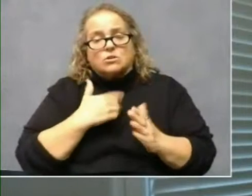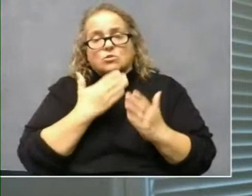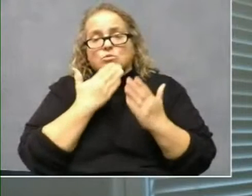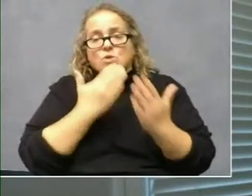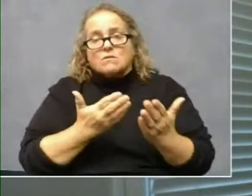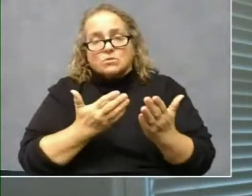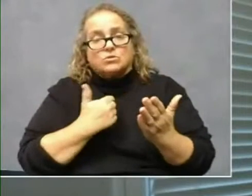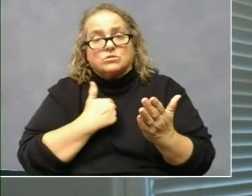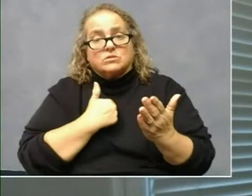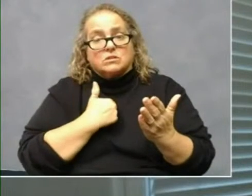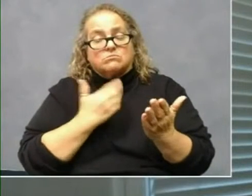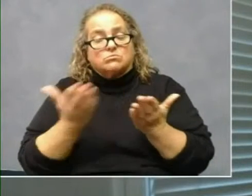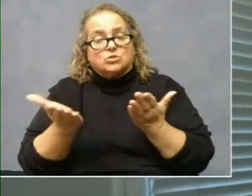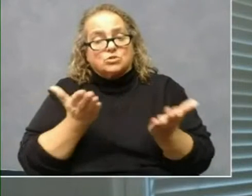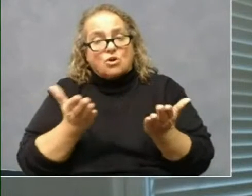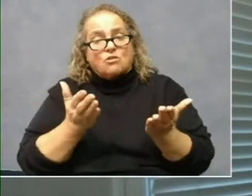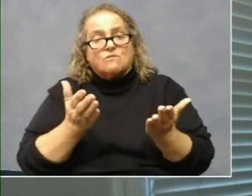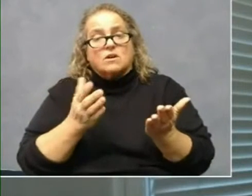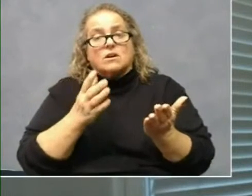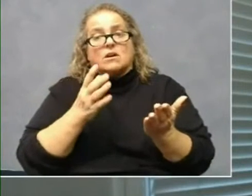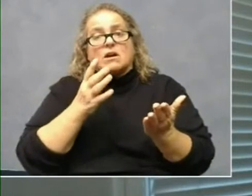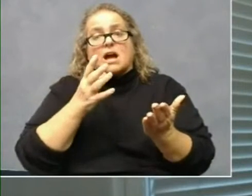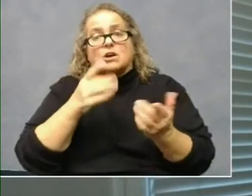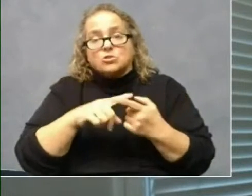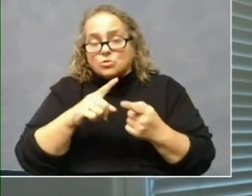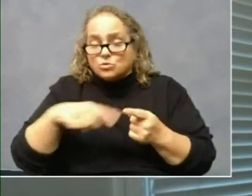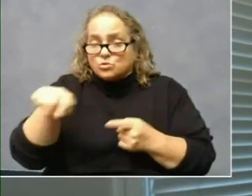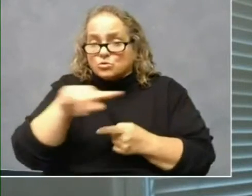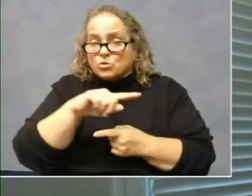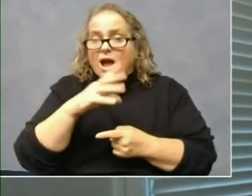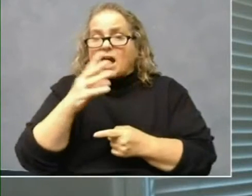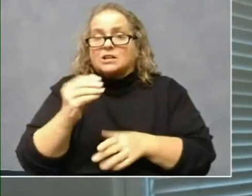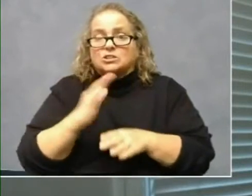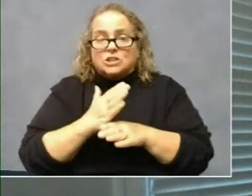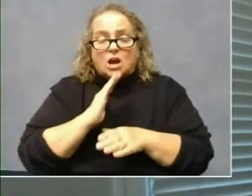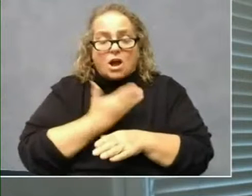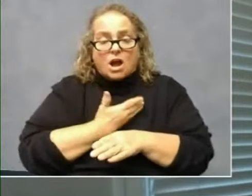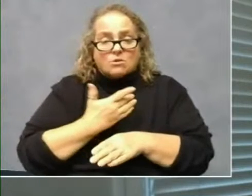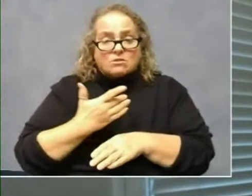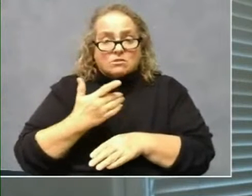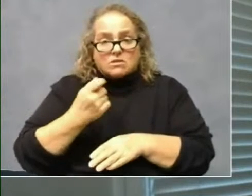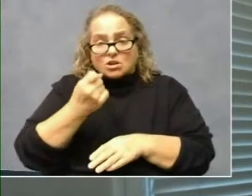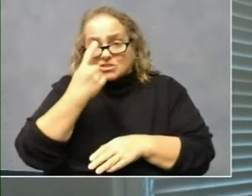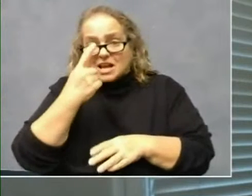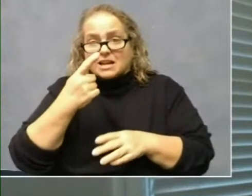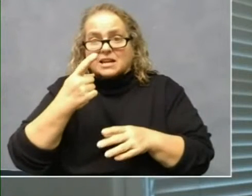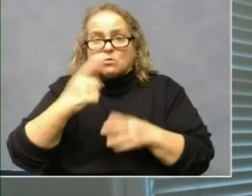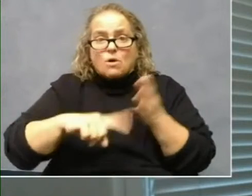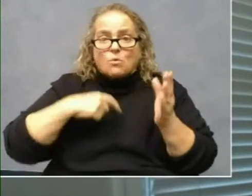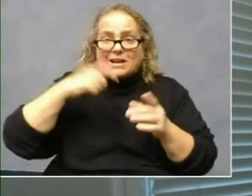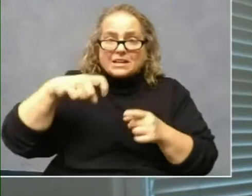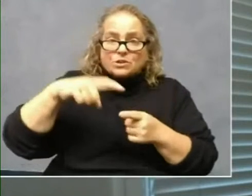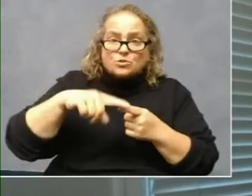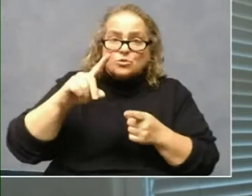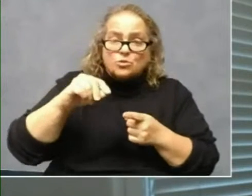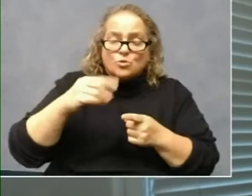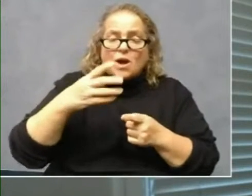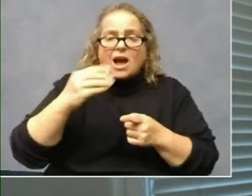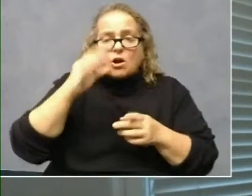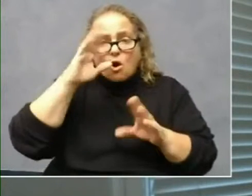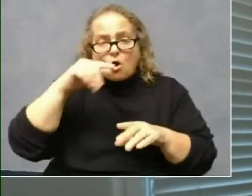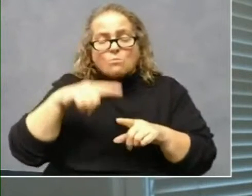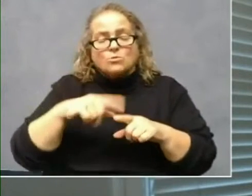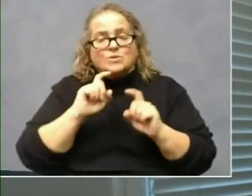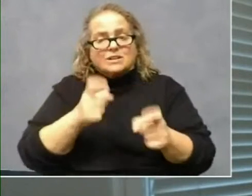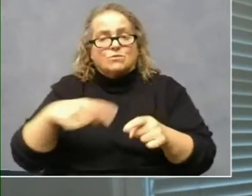to share these perspectives with you, to try to help us as we get through this, to understand and hopefully inspire confidence that there are a lot of